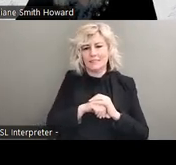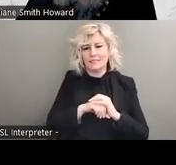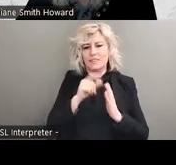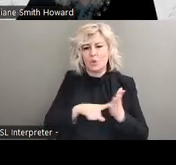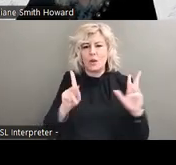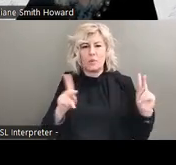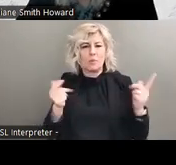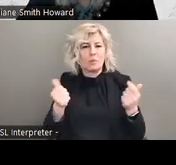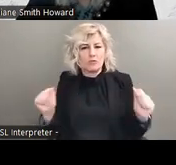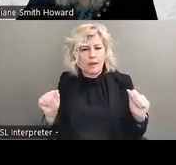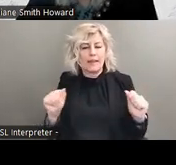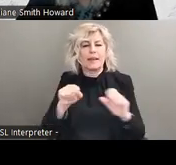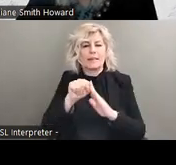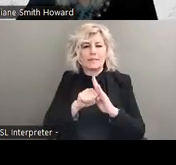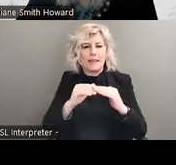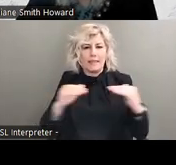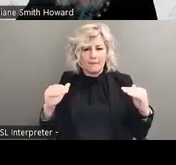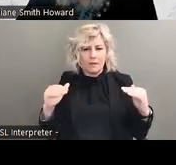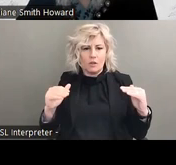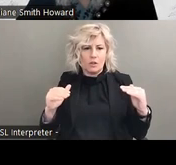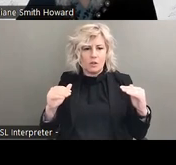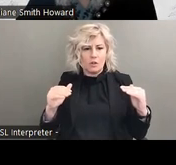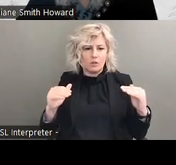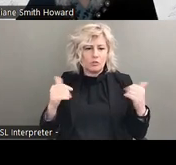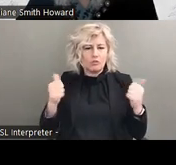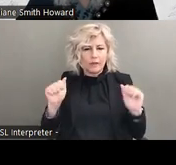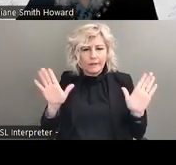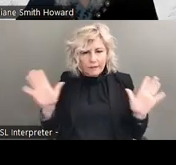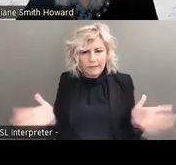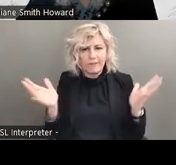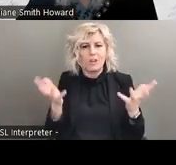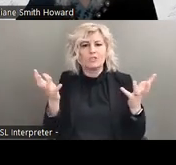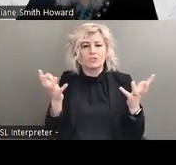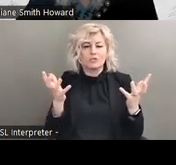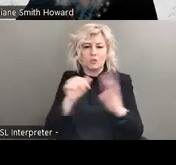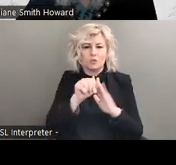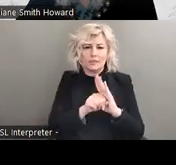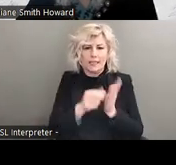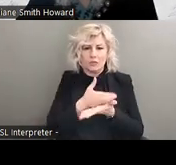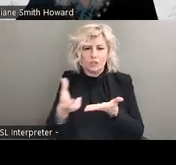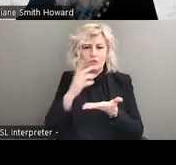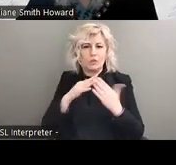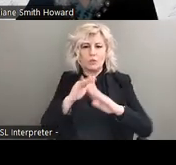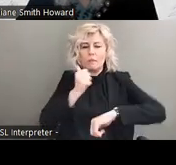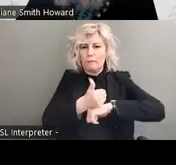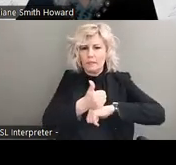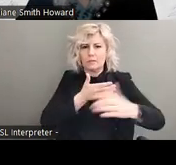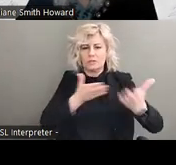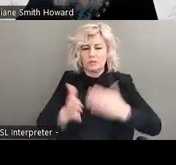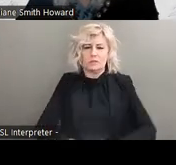trying at the state level to sort of foster those state resources for community-based